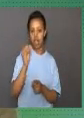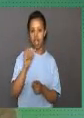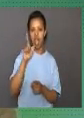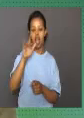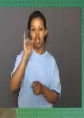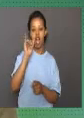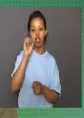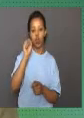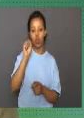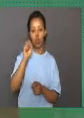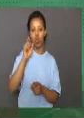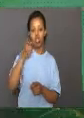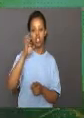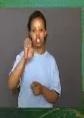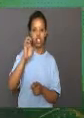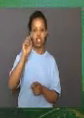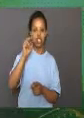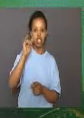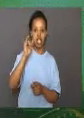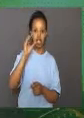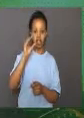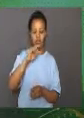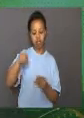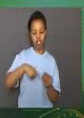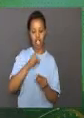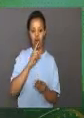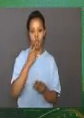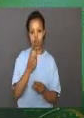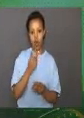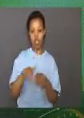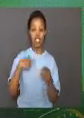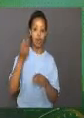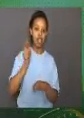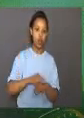lysogenic cycle. Until